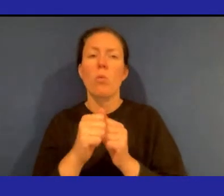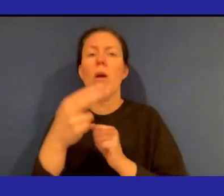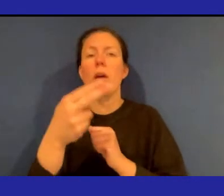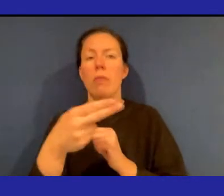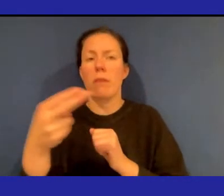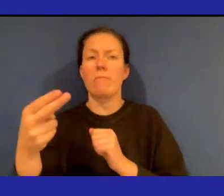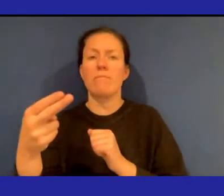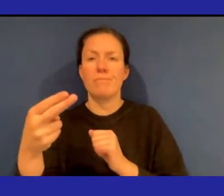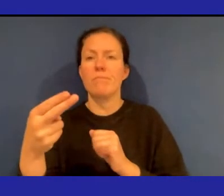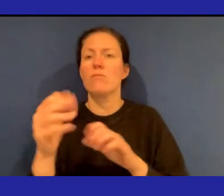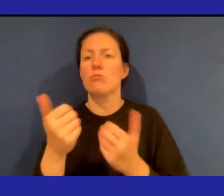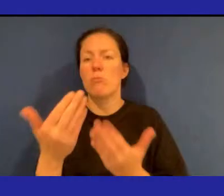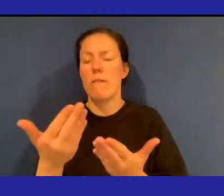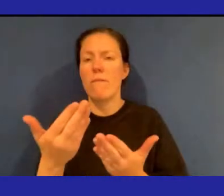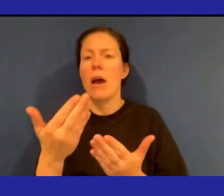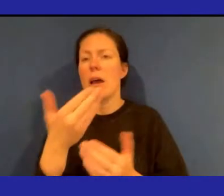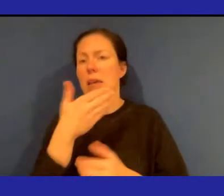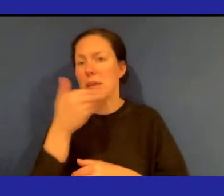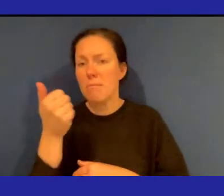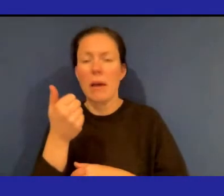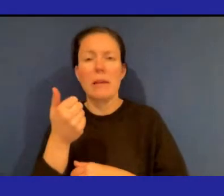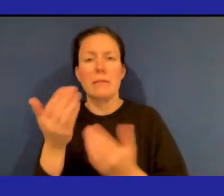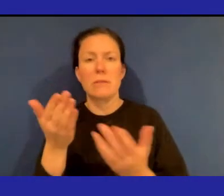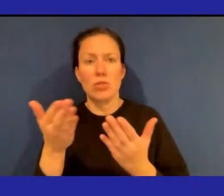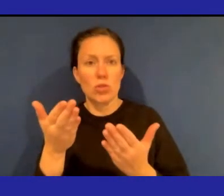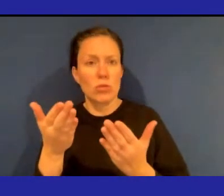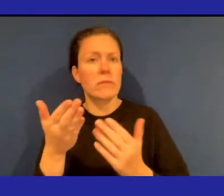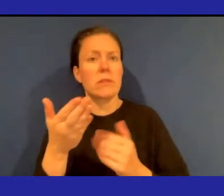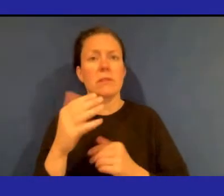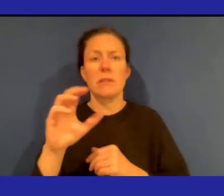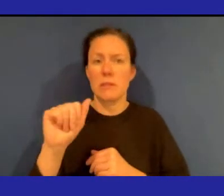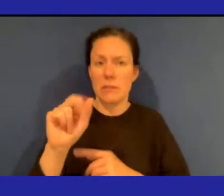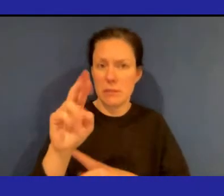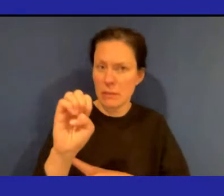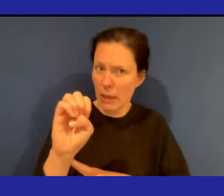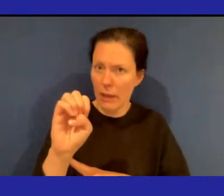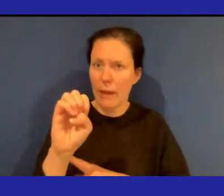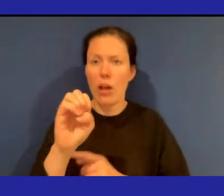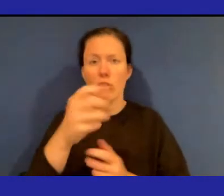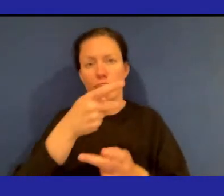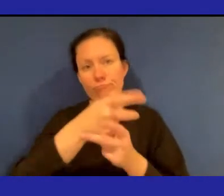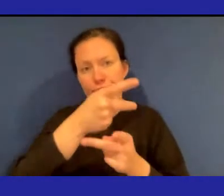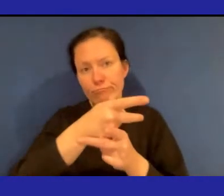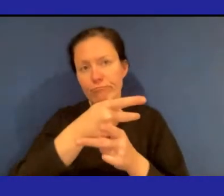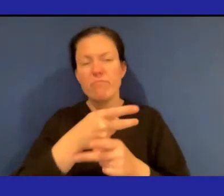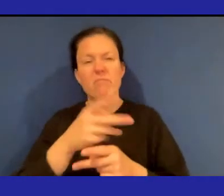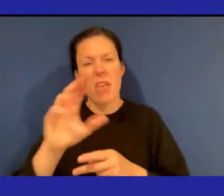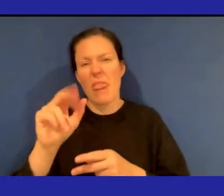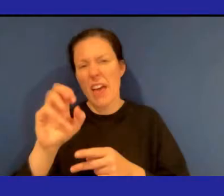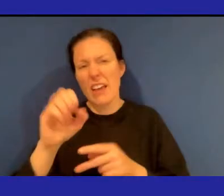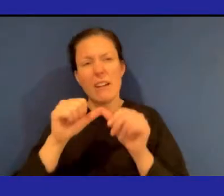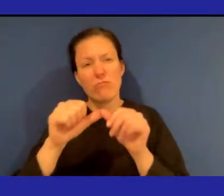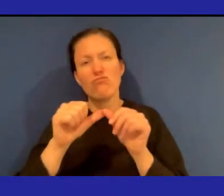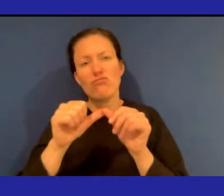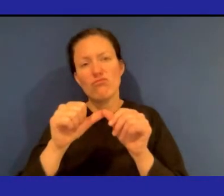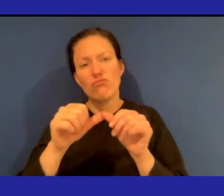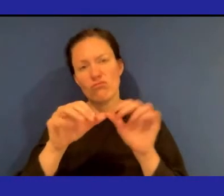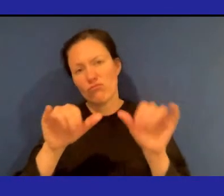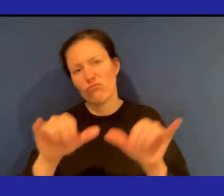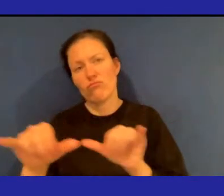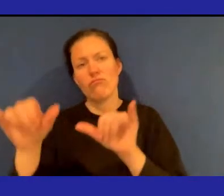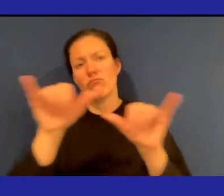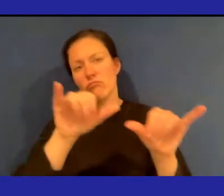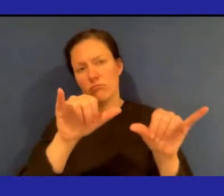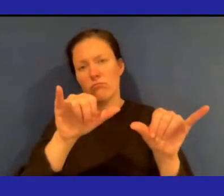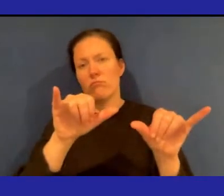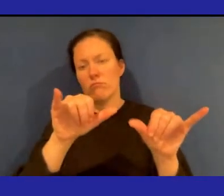and services based on the need and providing that continuum of care. Most of our cases will come from our health and